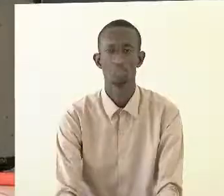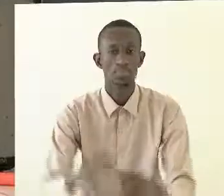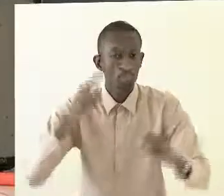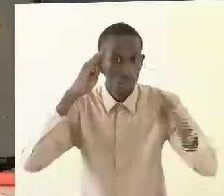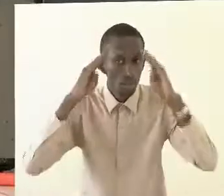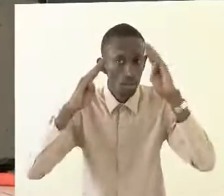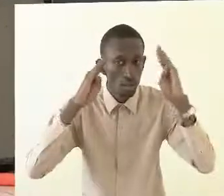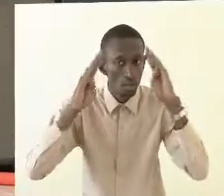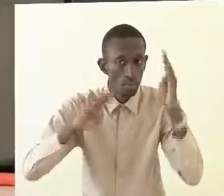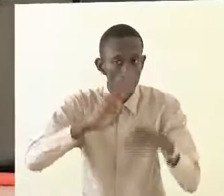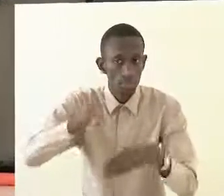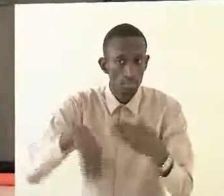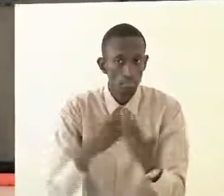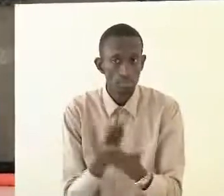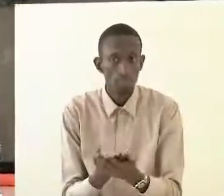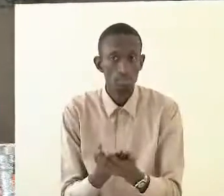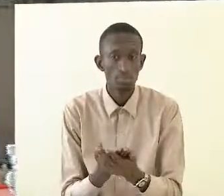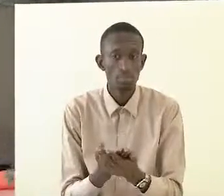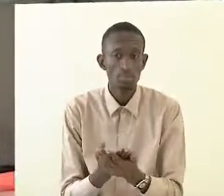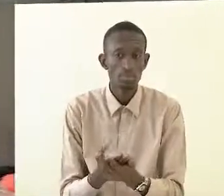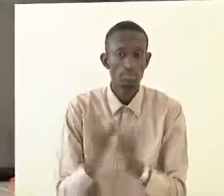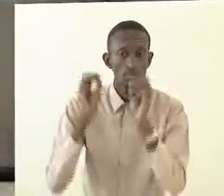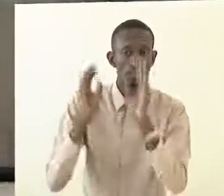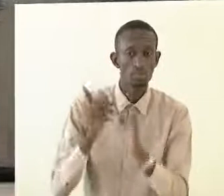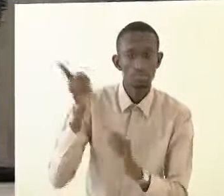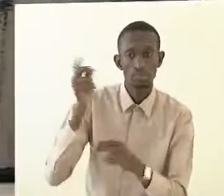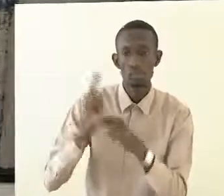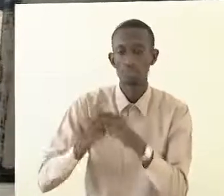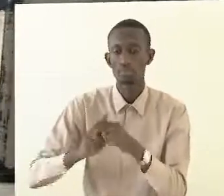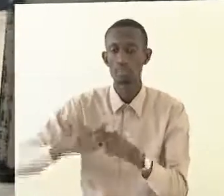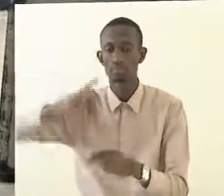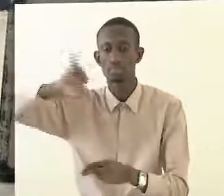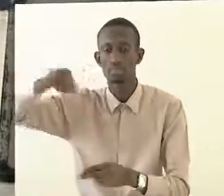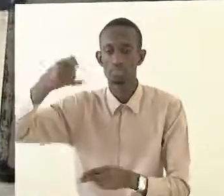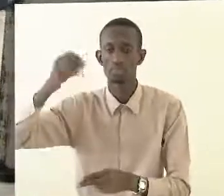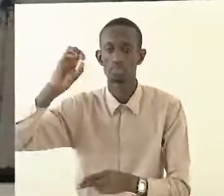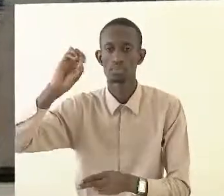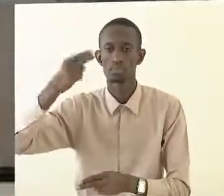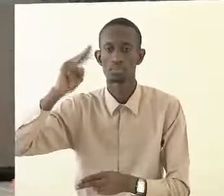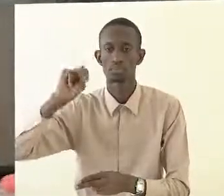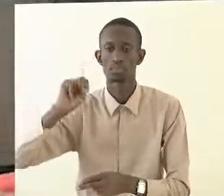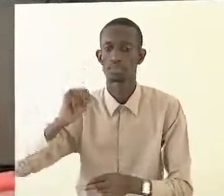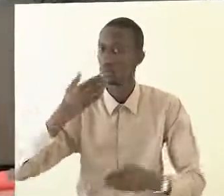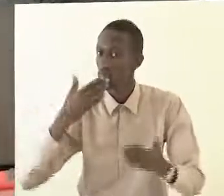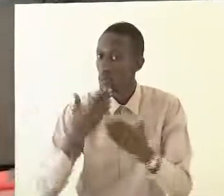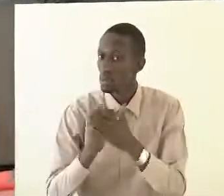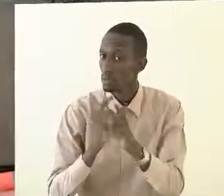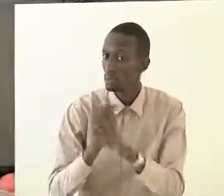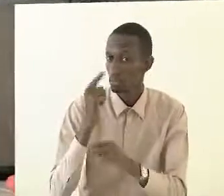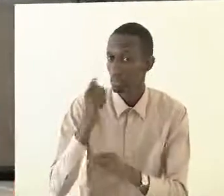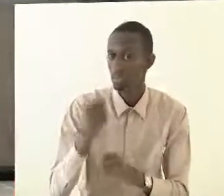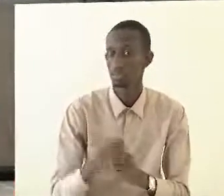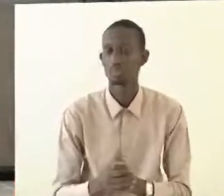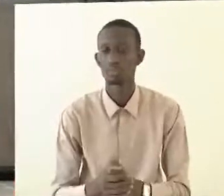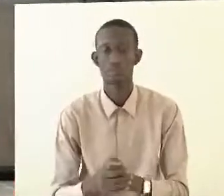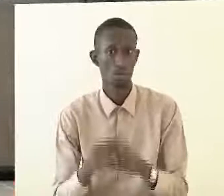everyone, I'm John. Nice to meet you. This time, I'll be